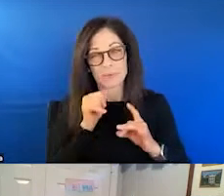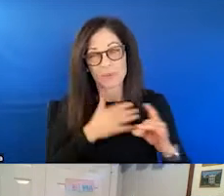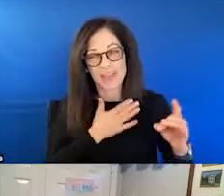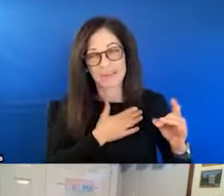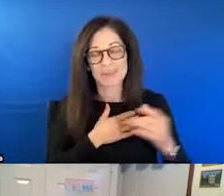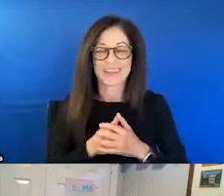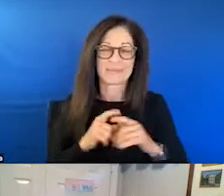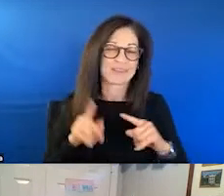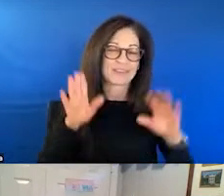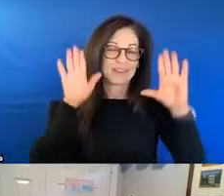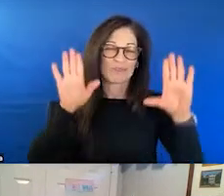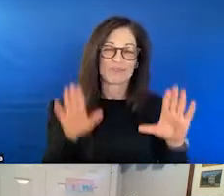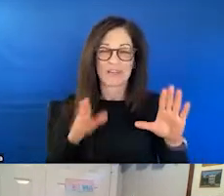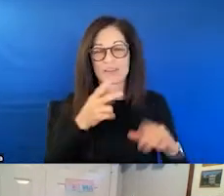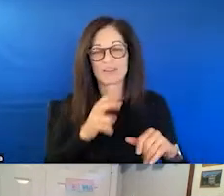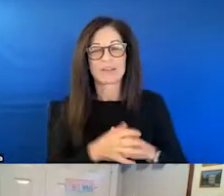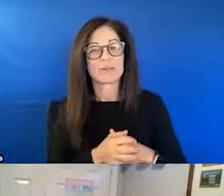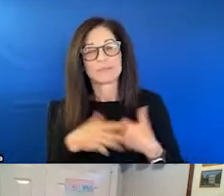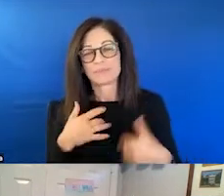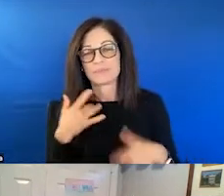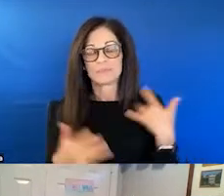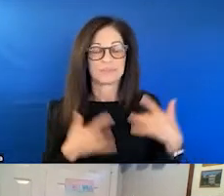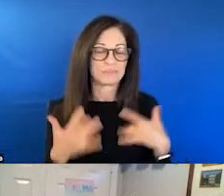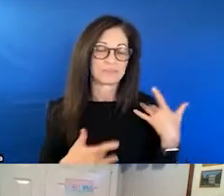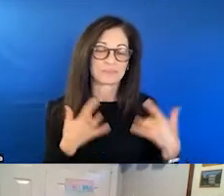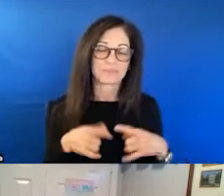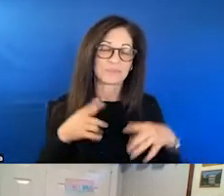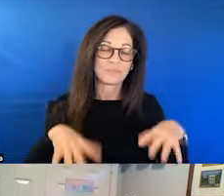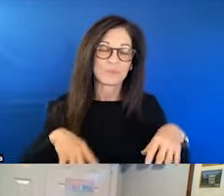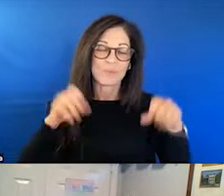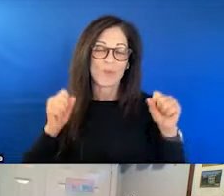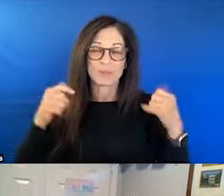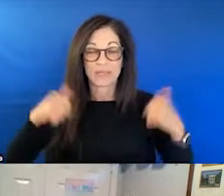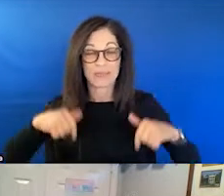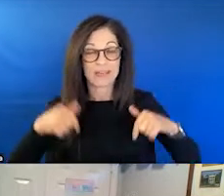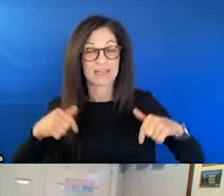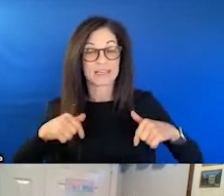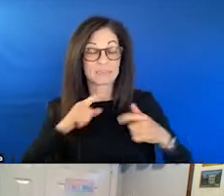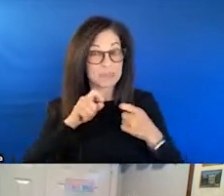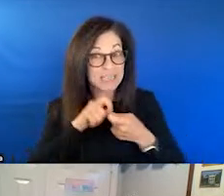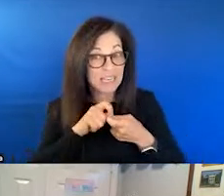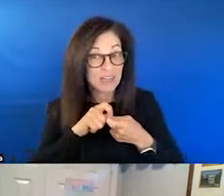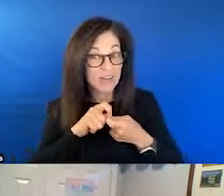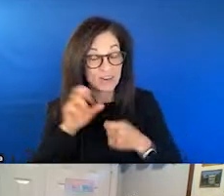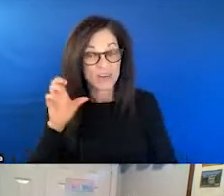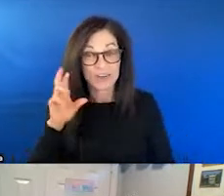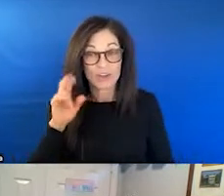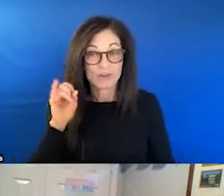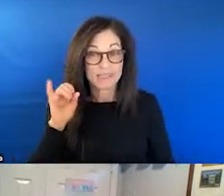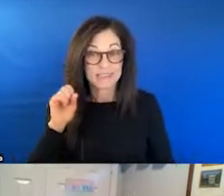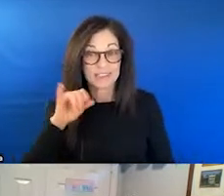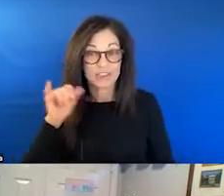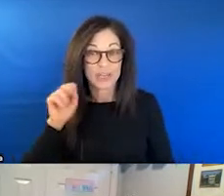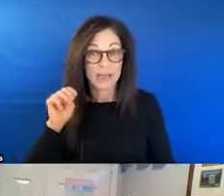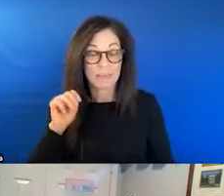I can't begin to tell you guys how excited I am about hosting this particular crisis jam. As I mentioned a little bit